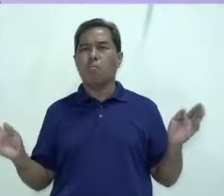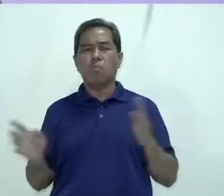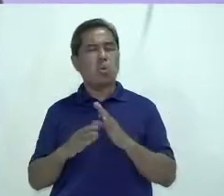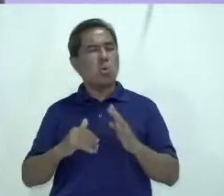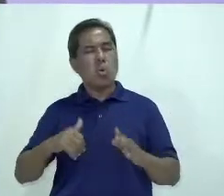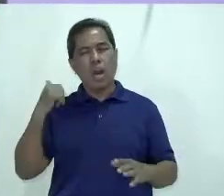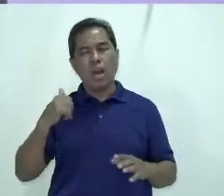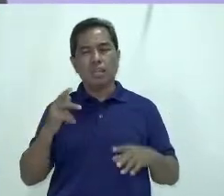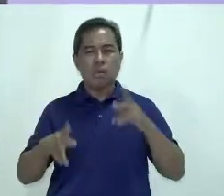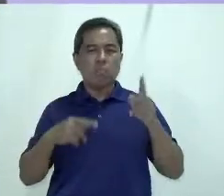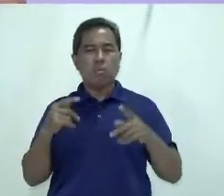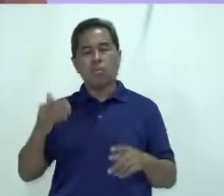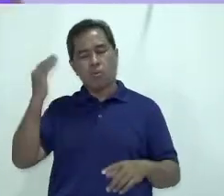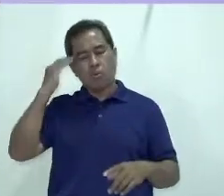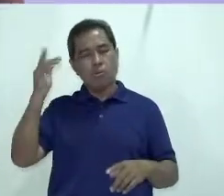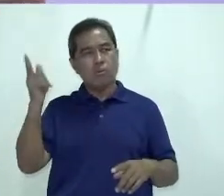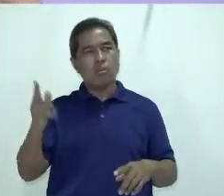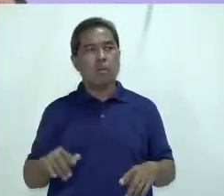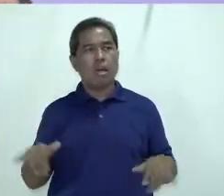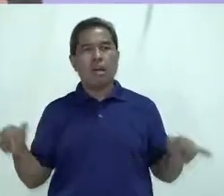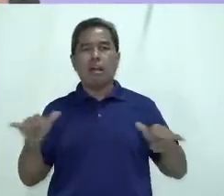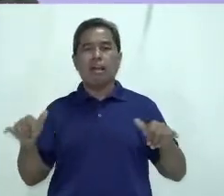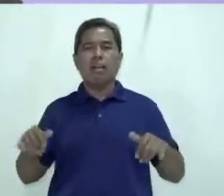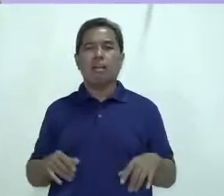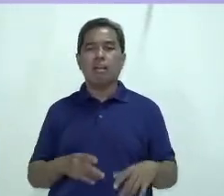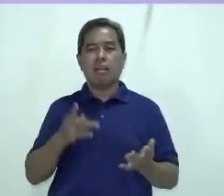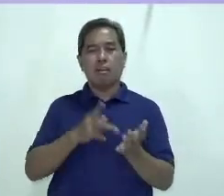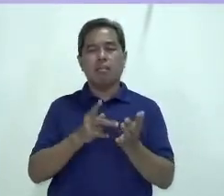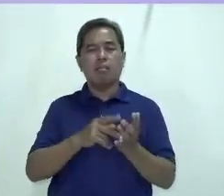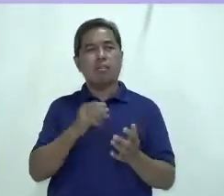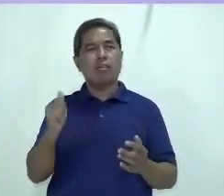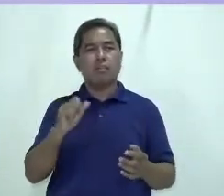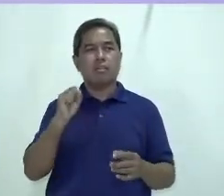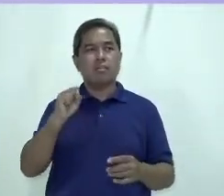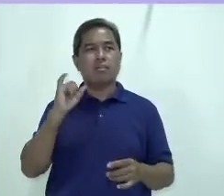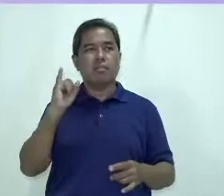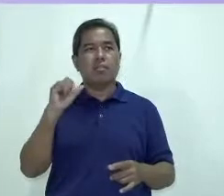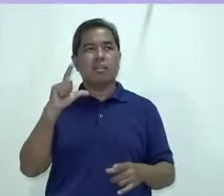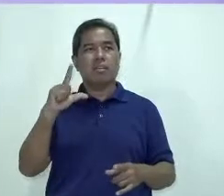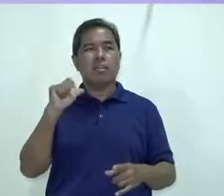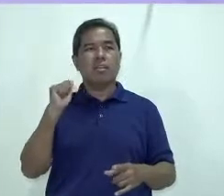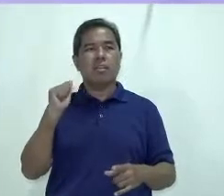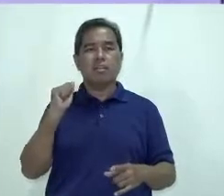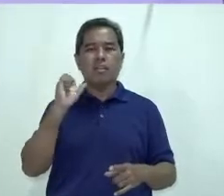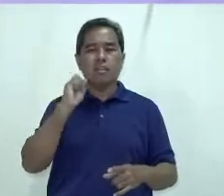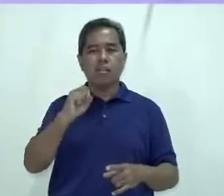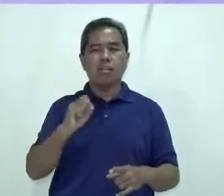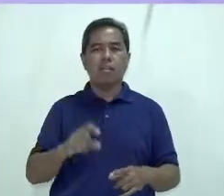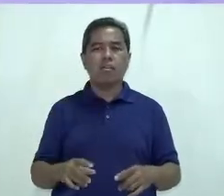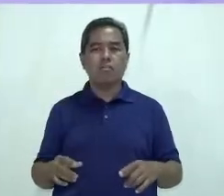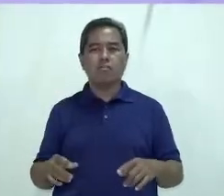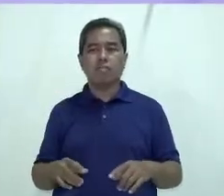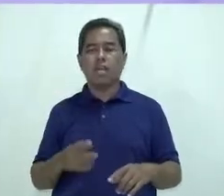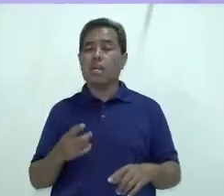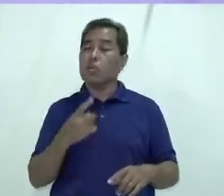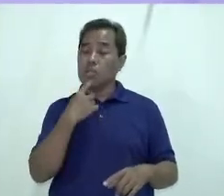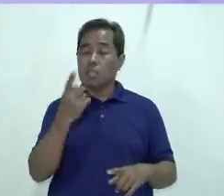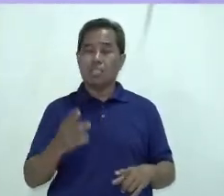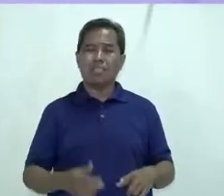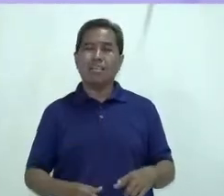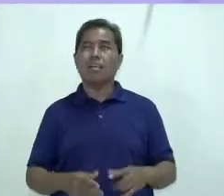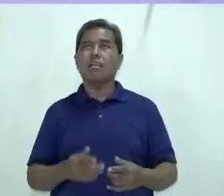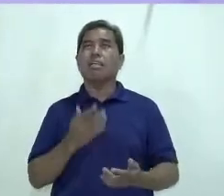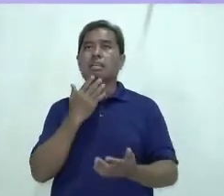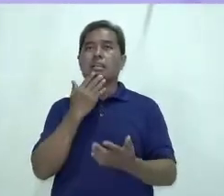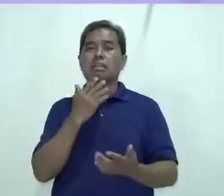God. And if we would just come to a point in our life where we would say, Lord God, yes, times are difficult, finances